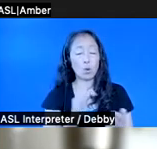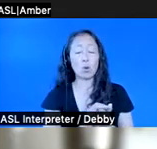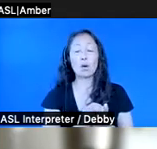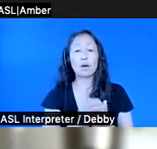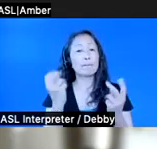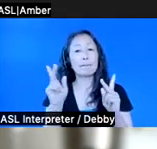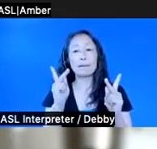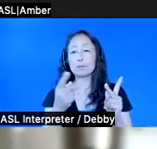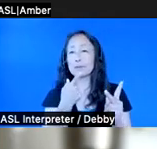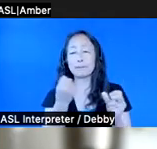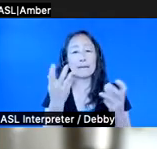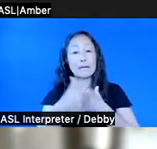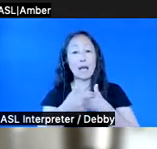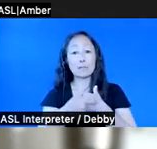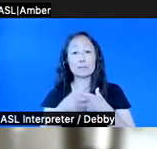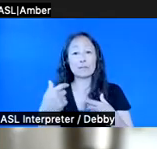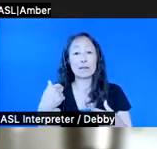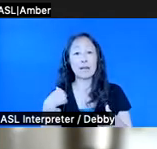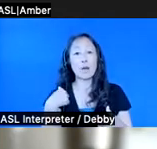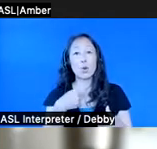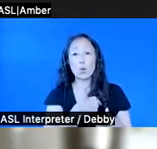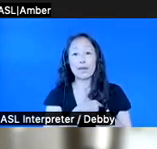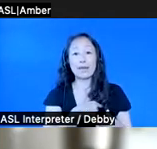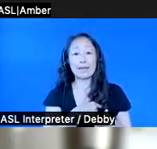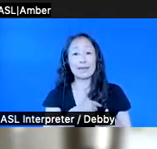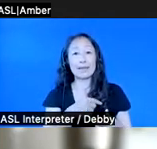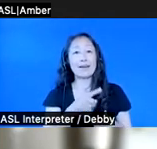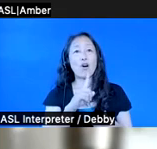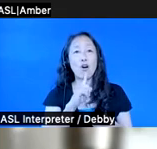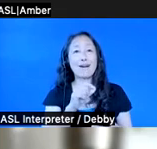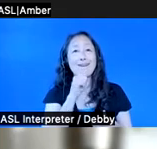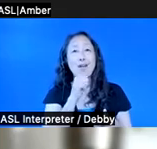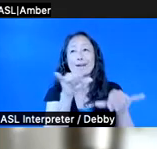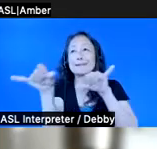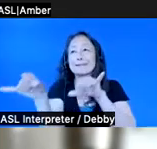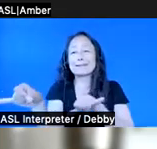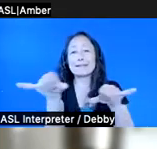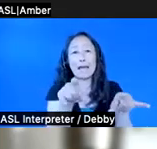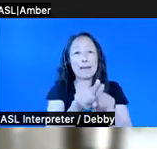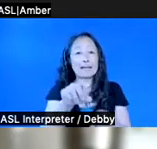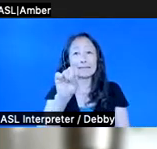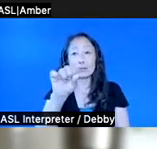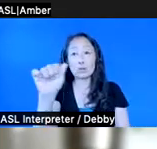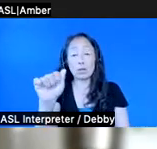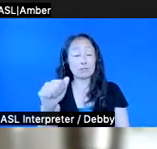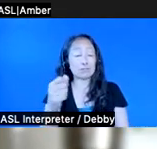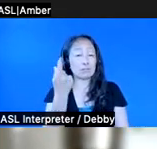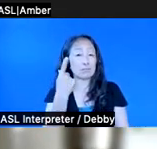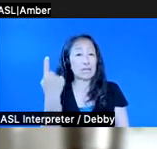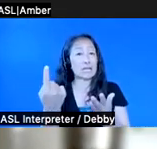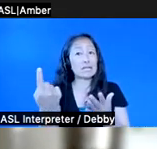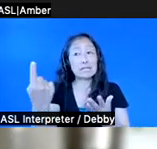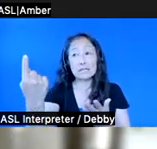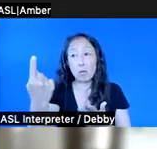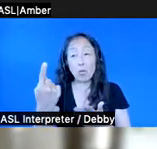something, we're not our sexual assault, right? Like somebody makes a decision, a choice in a moment to cause harm. And